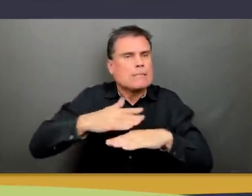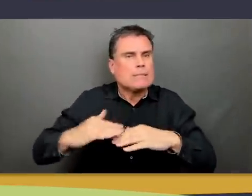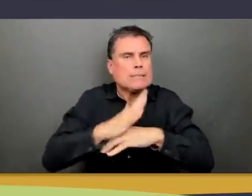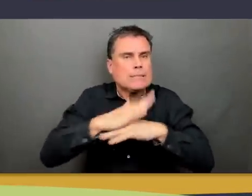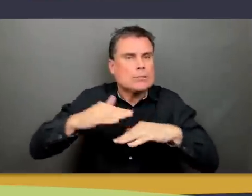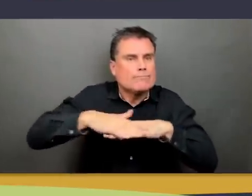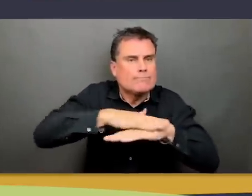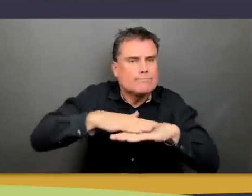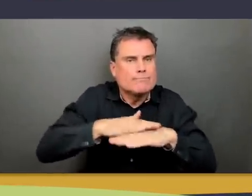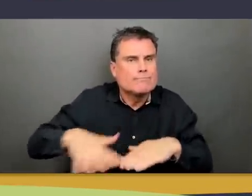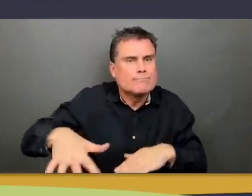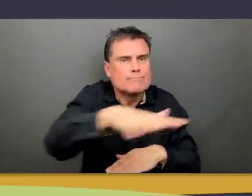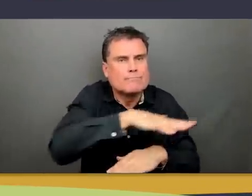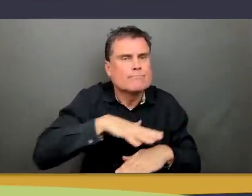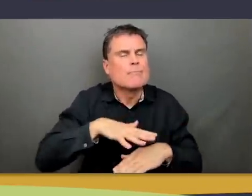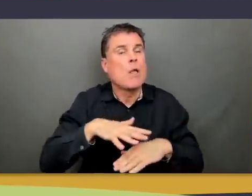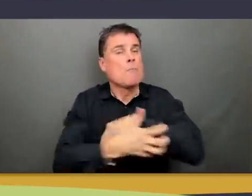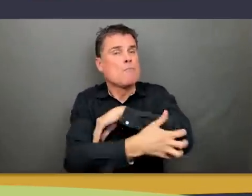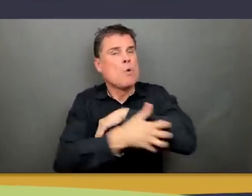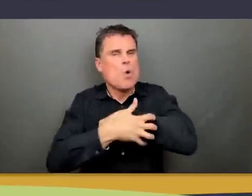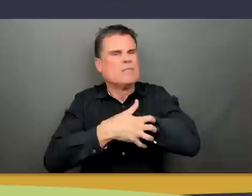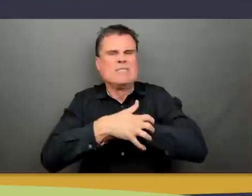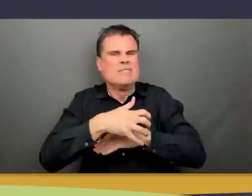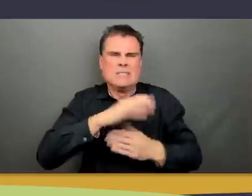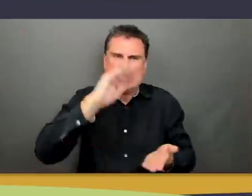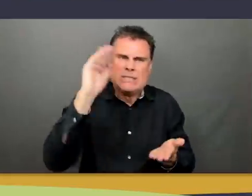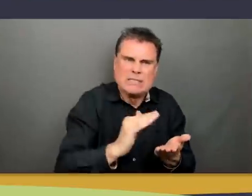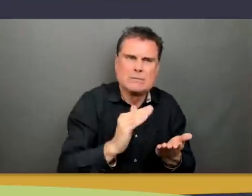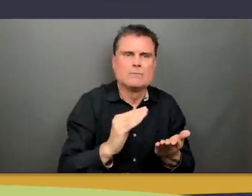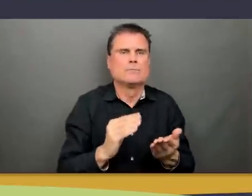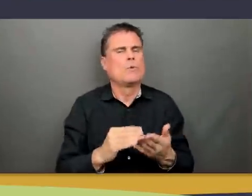so what I found was that